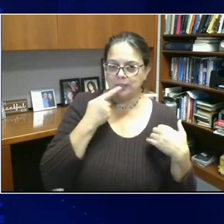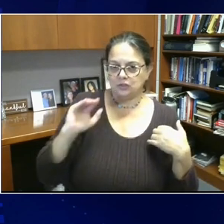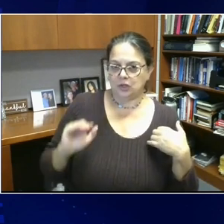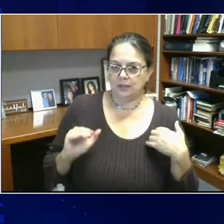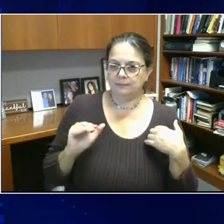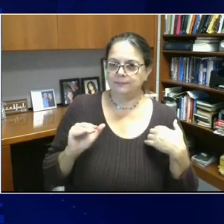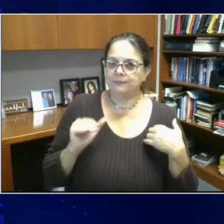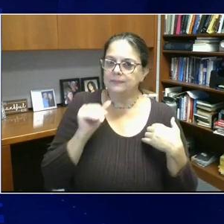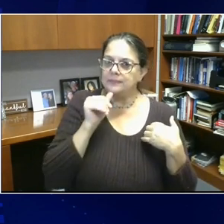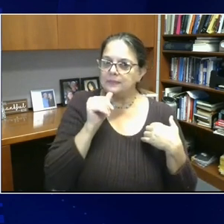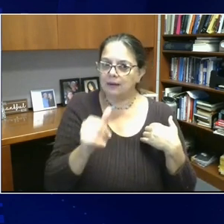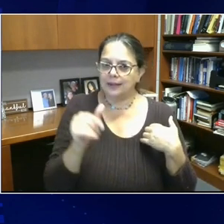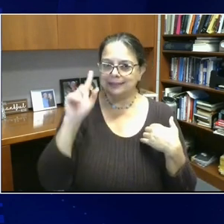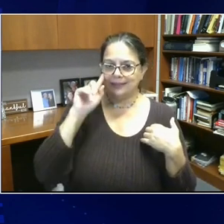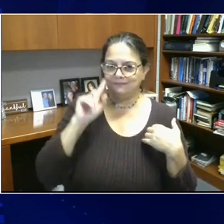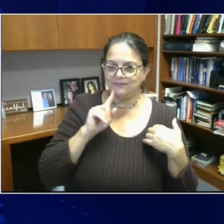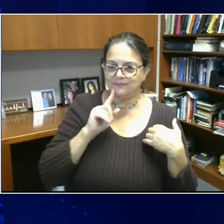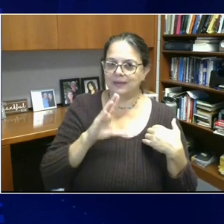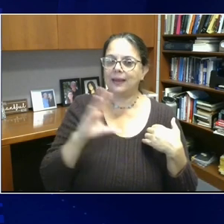These would be an individual decision,